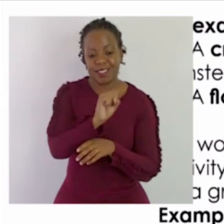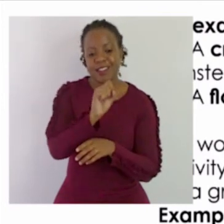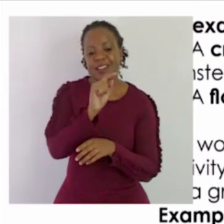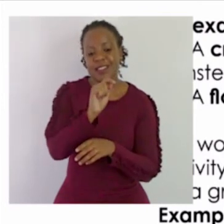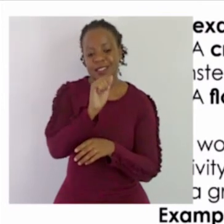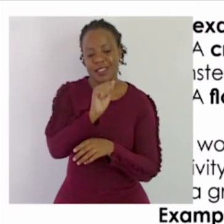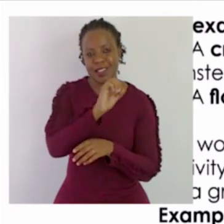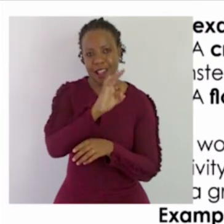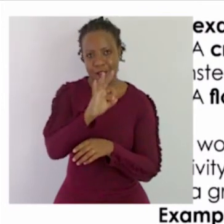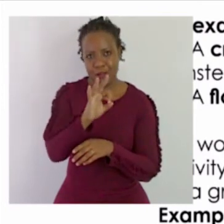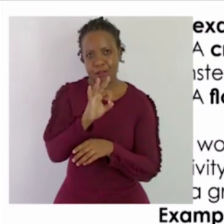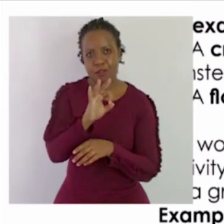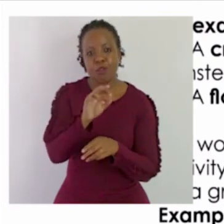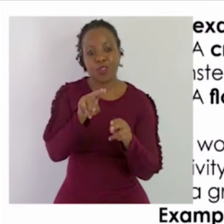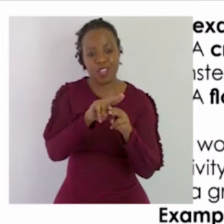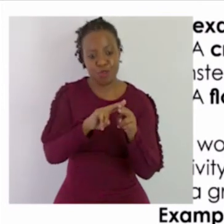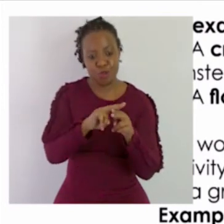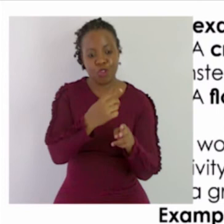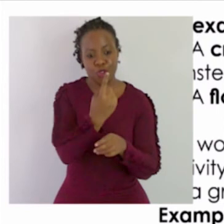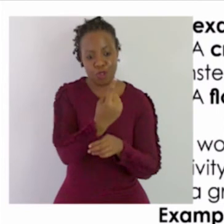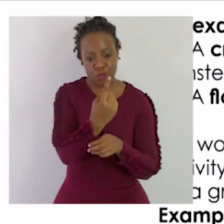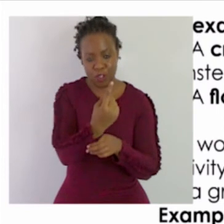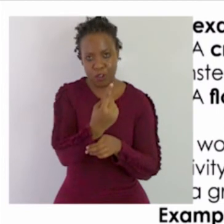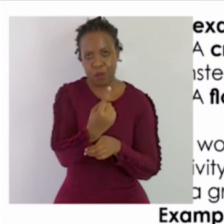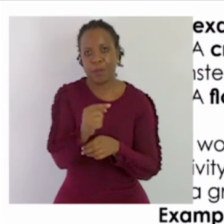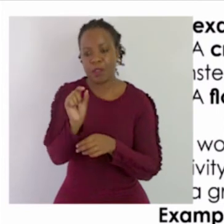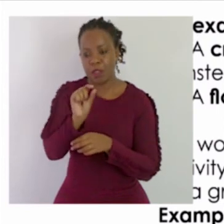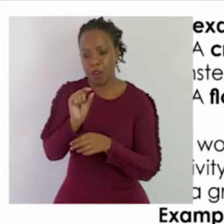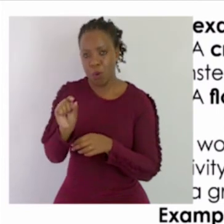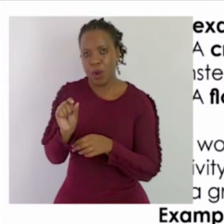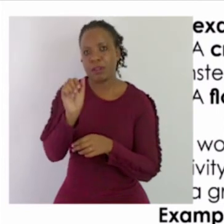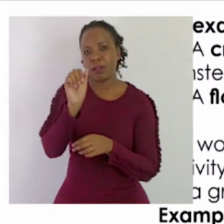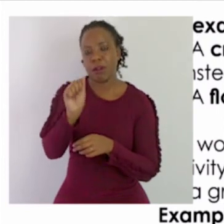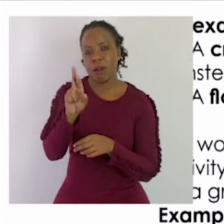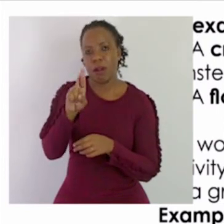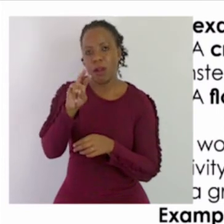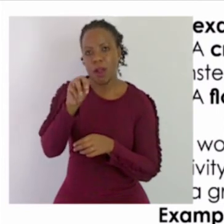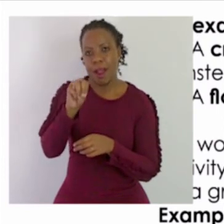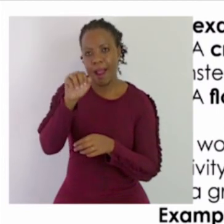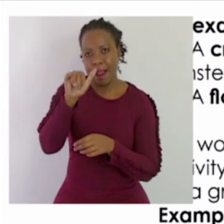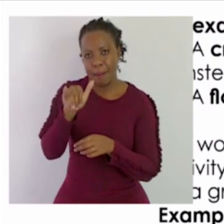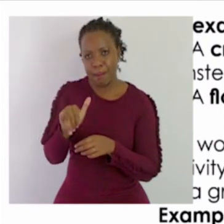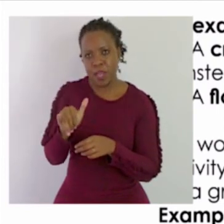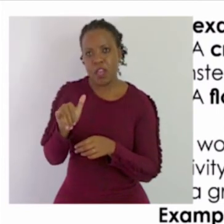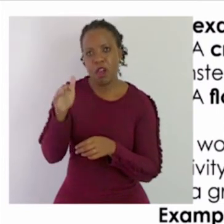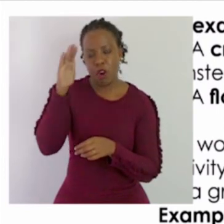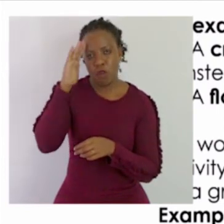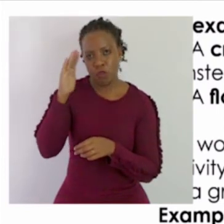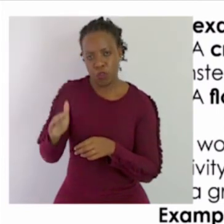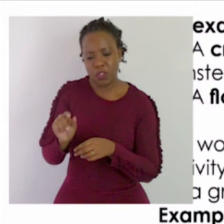is, the army of soldiers, the choir